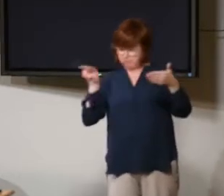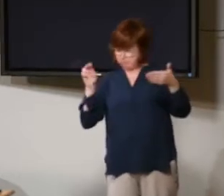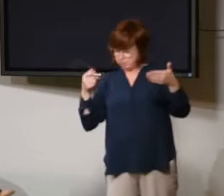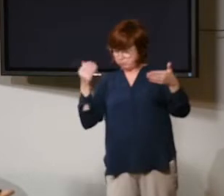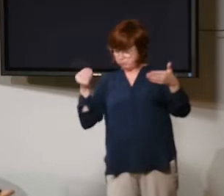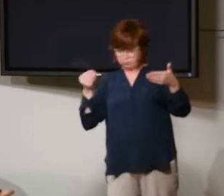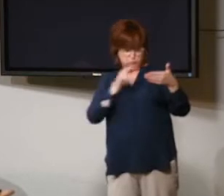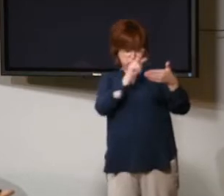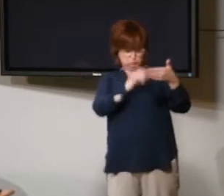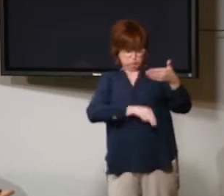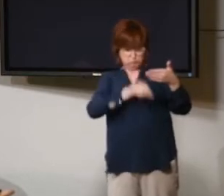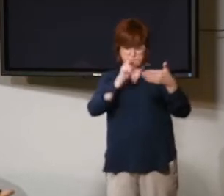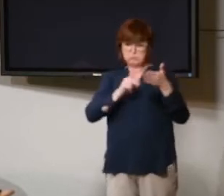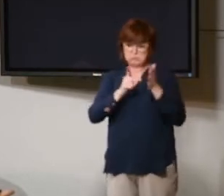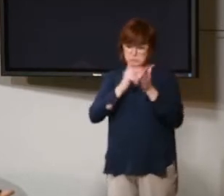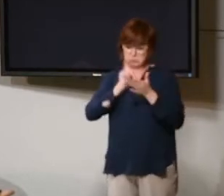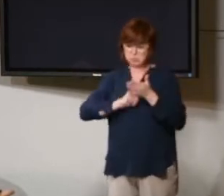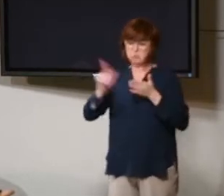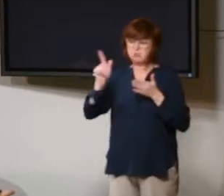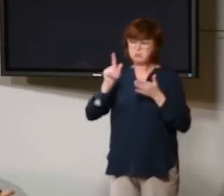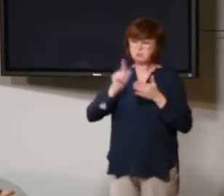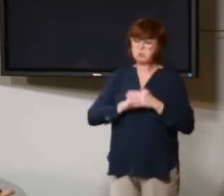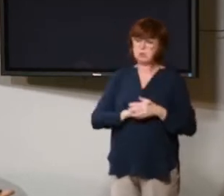risk after airline travel.